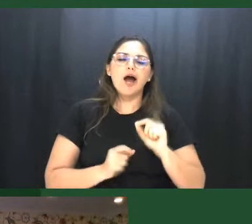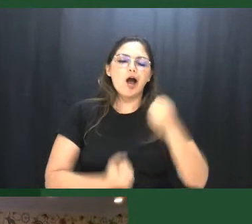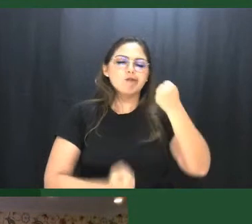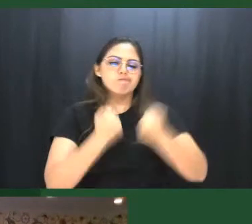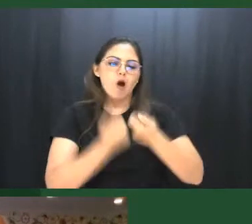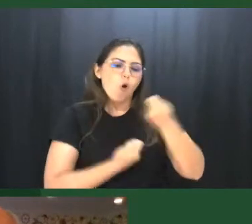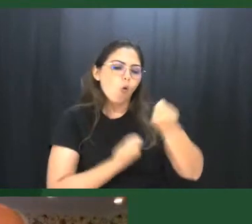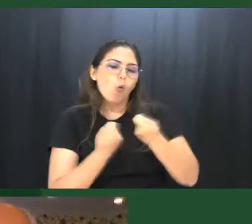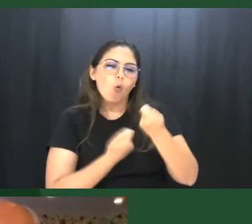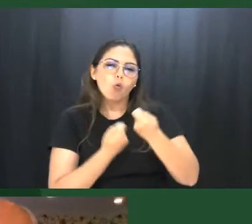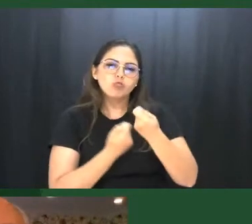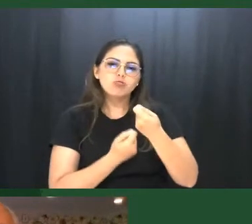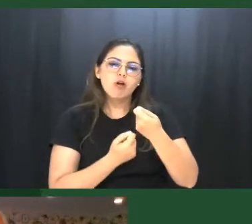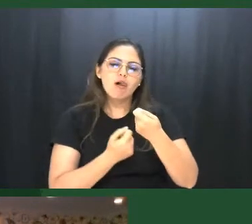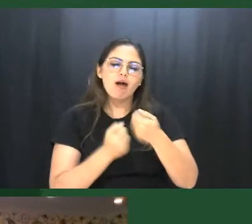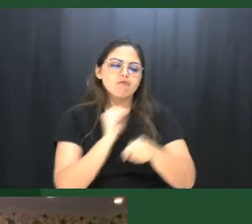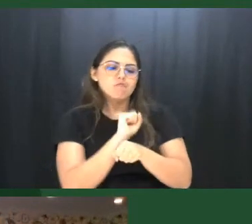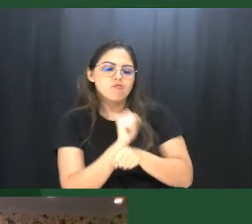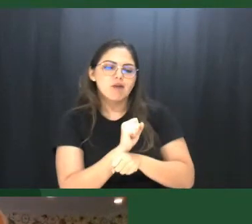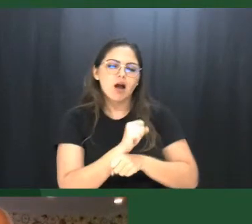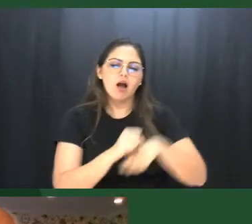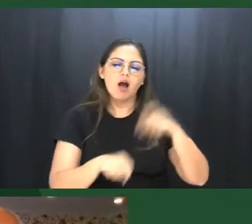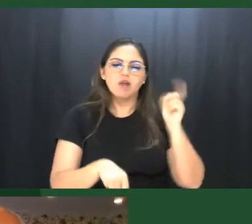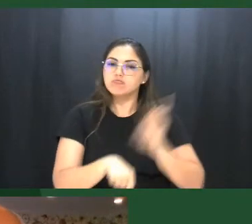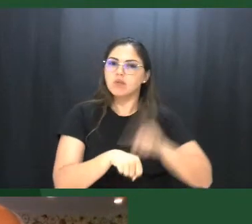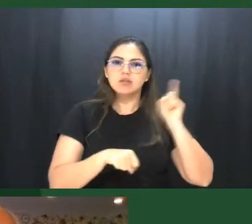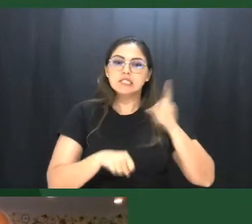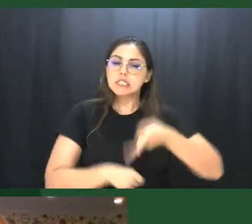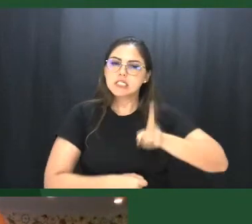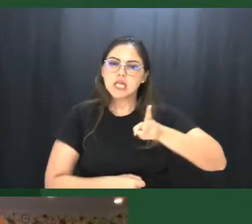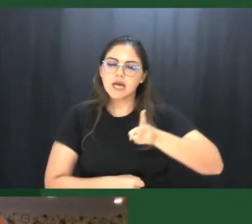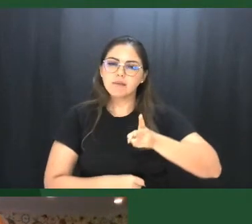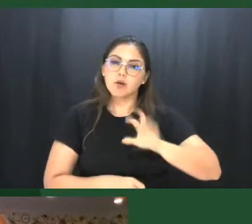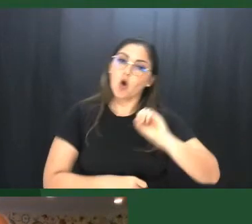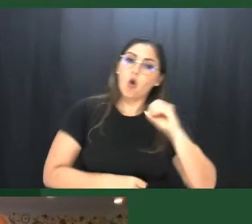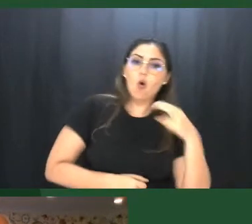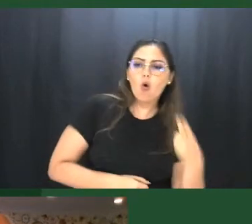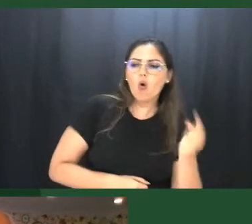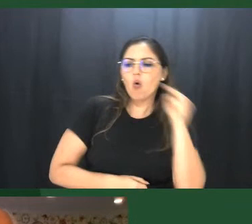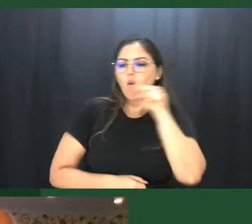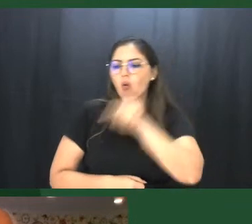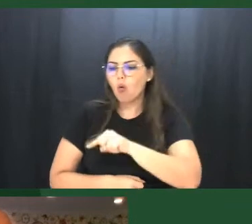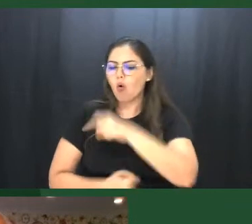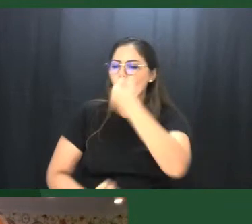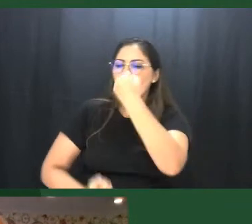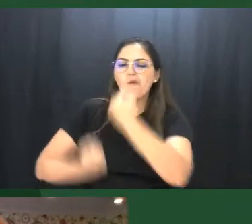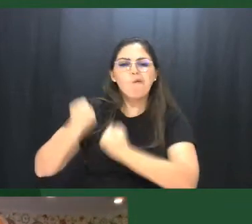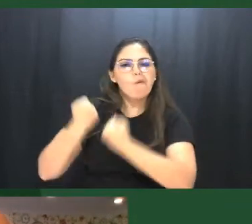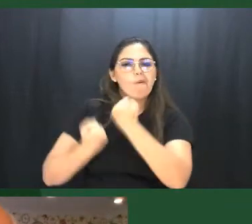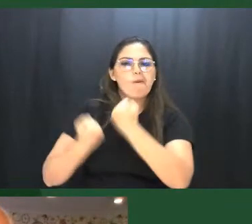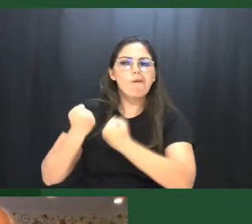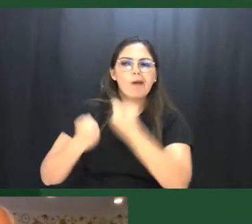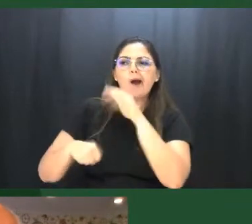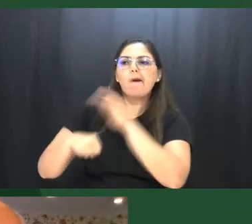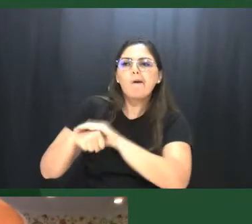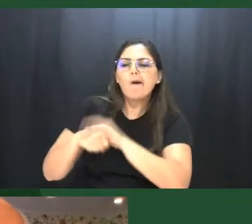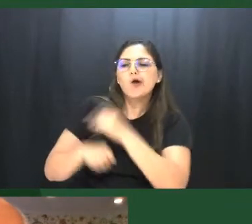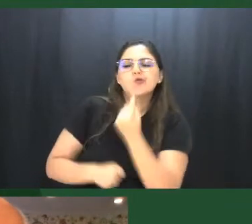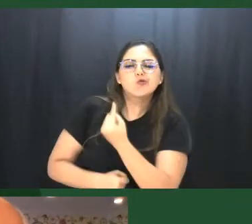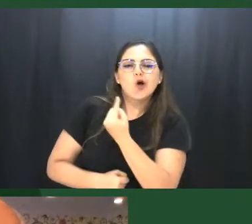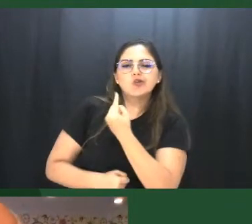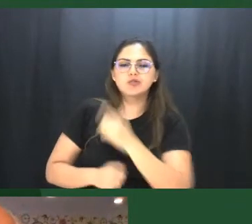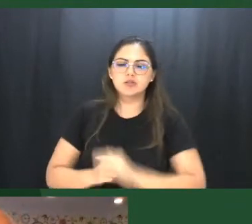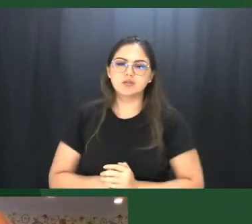Okay, well, could have a whole talk about self-driving cars. I prefer if they were called safe